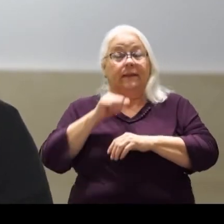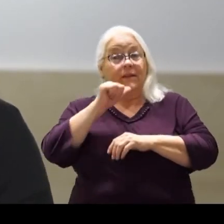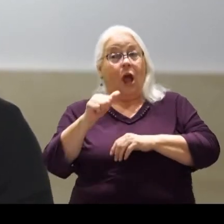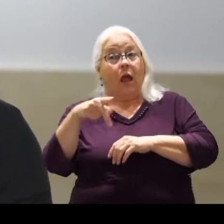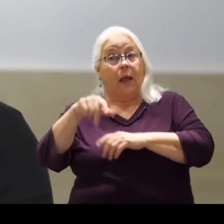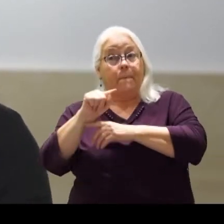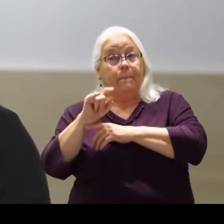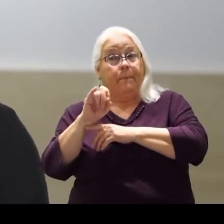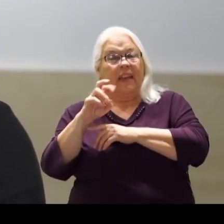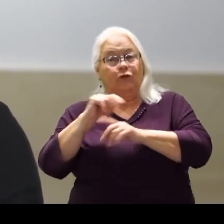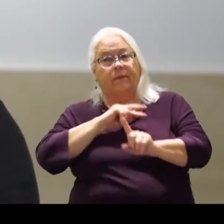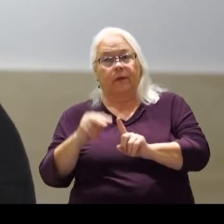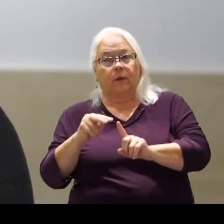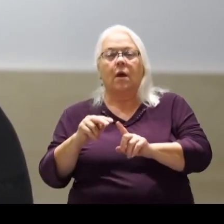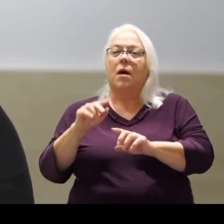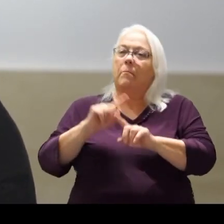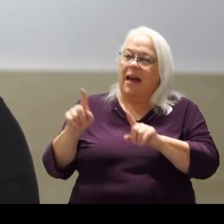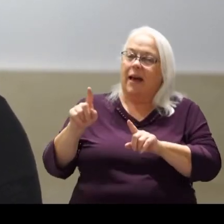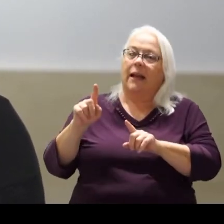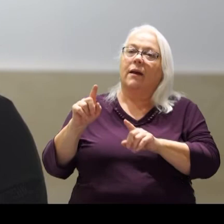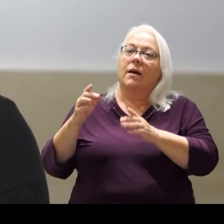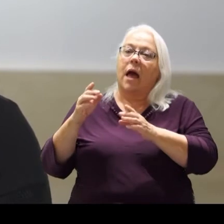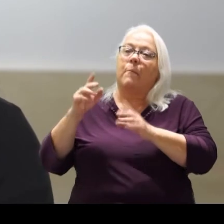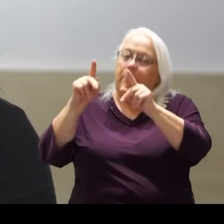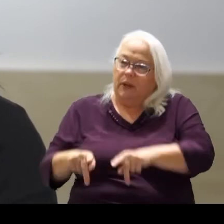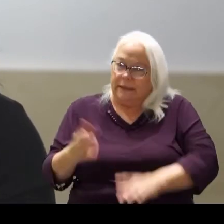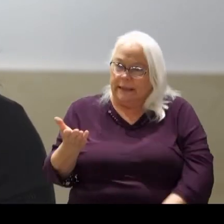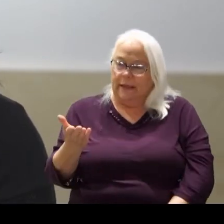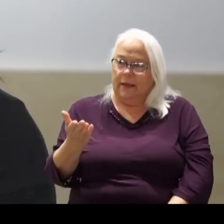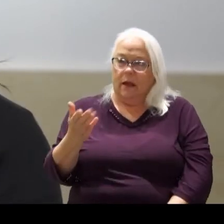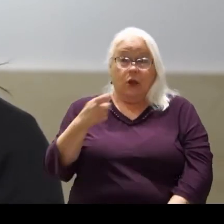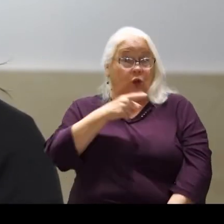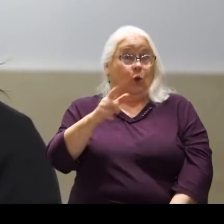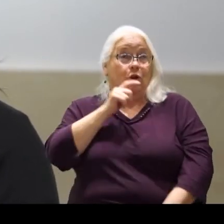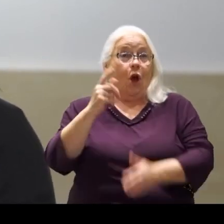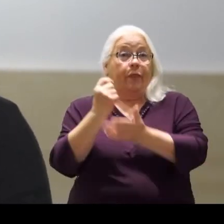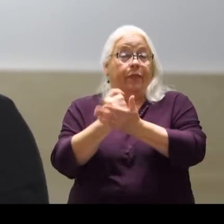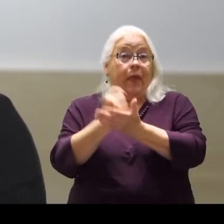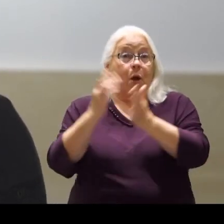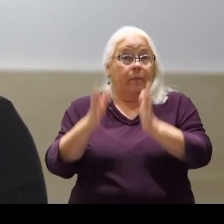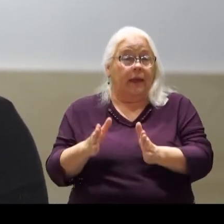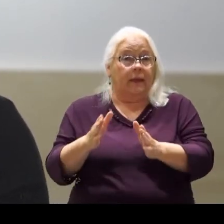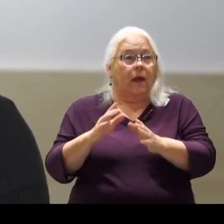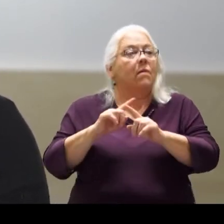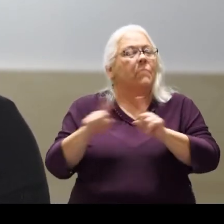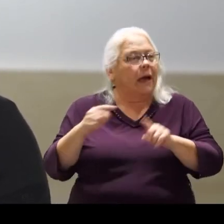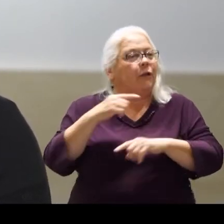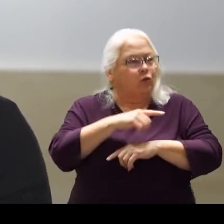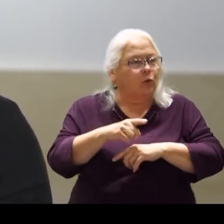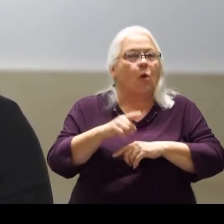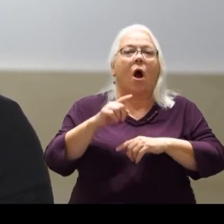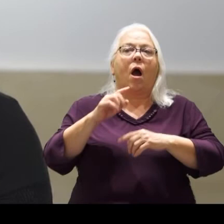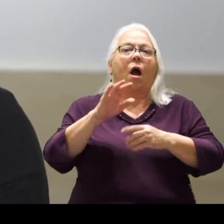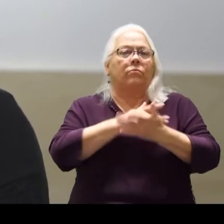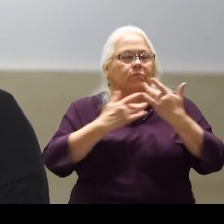as people, not patients. So remembering that what we do is of therapeutic value, but we're not therapists. We're artists coming in and